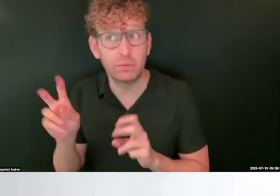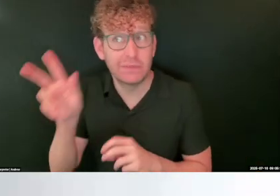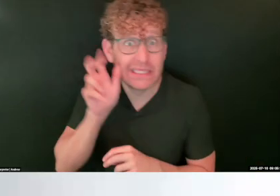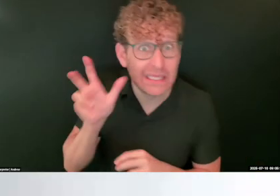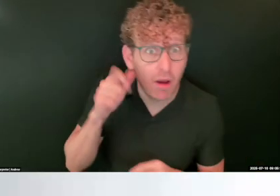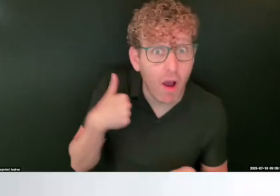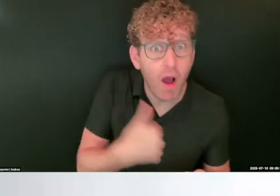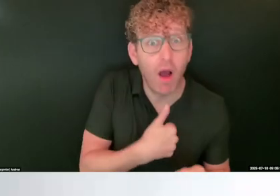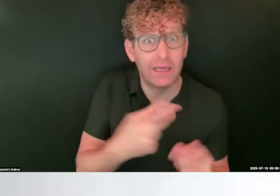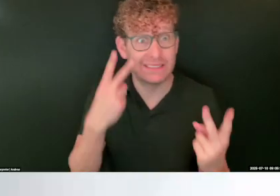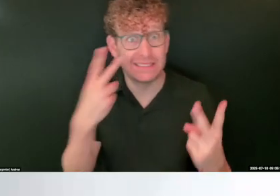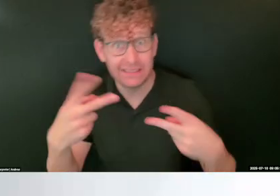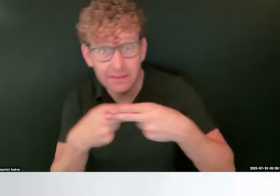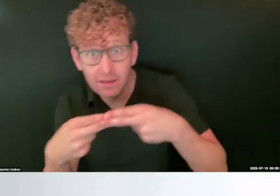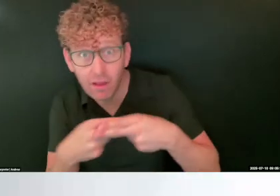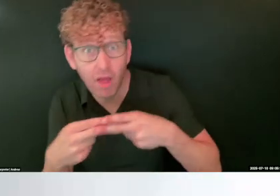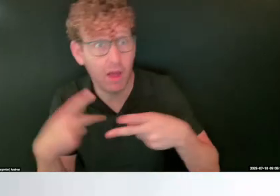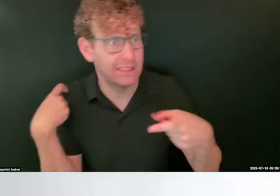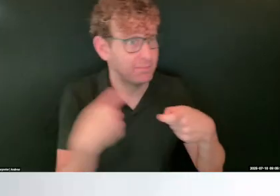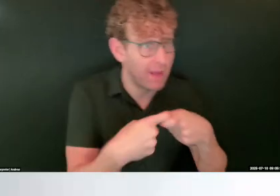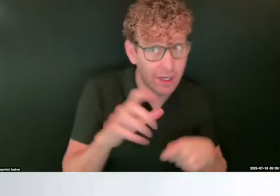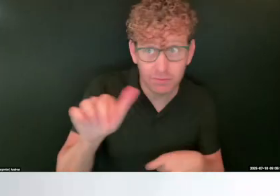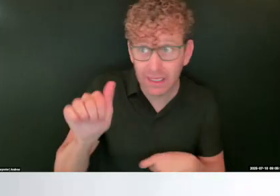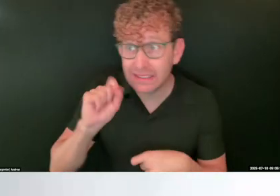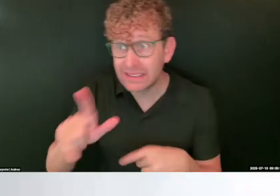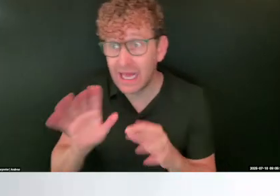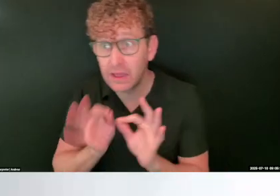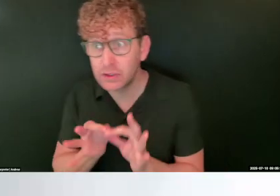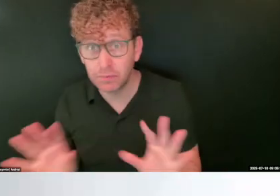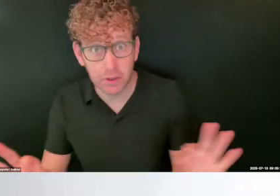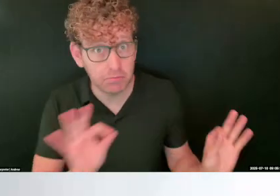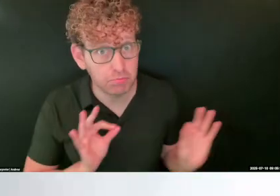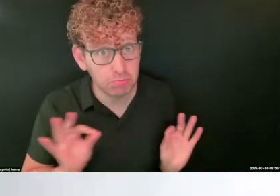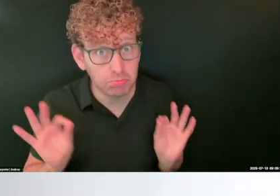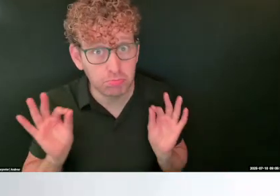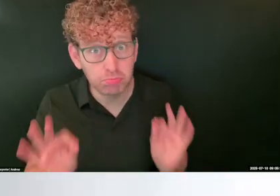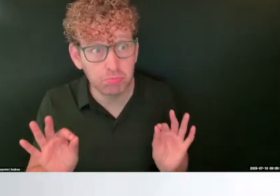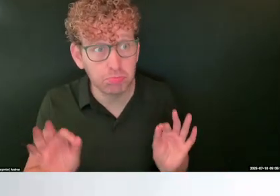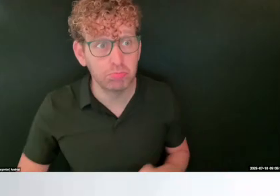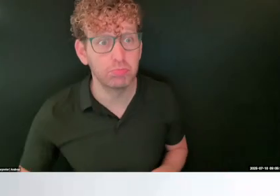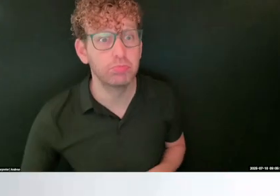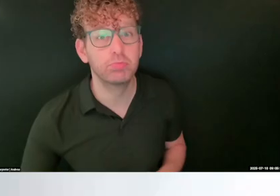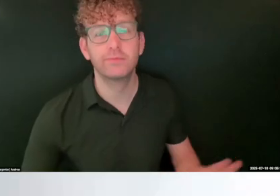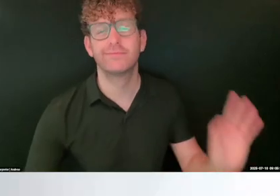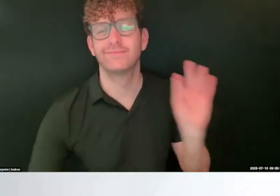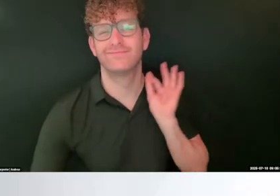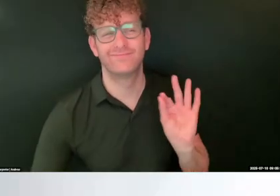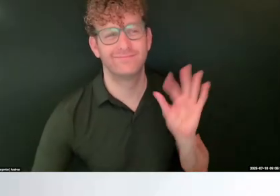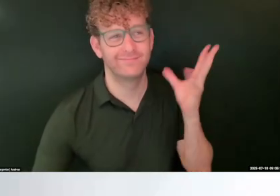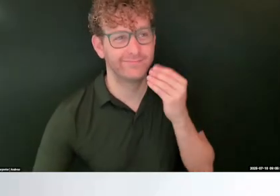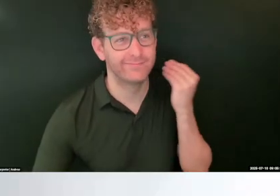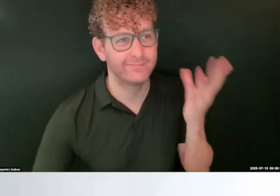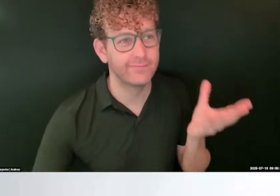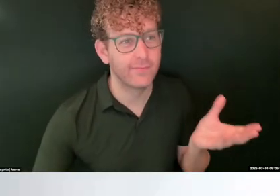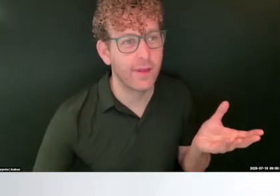there are any technical issues. Is everyone able to hear us, see the slides, and are the Spanish and ASL interpretation